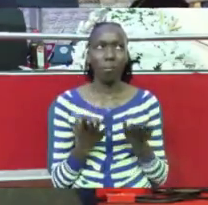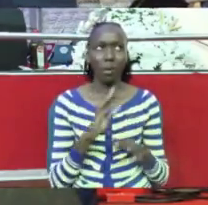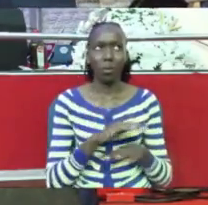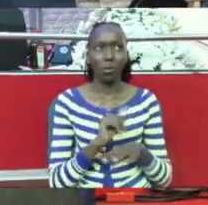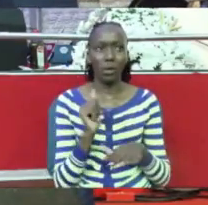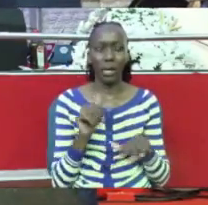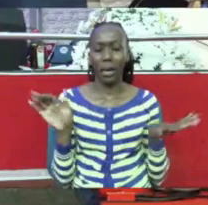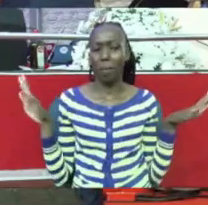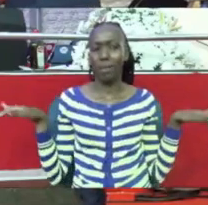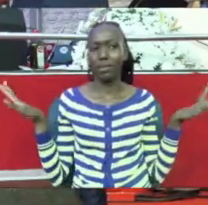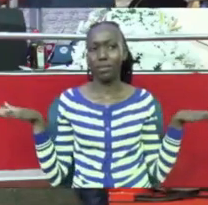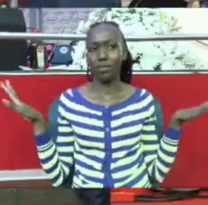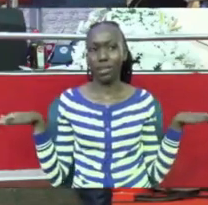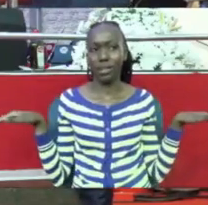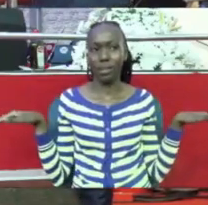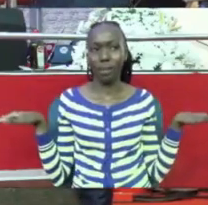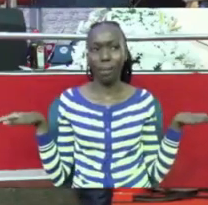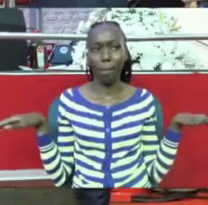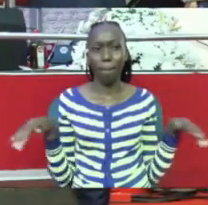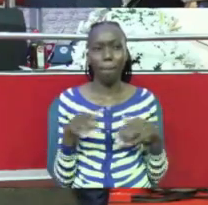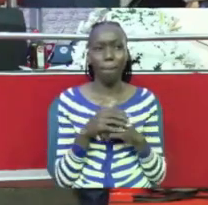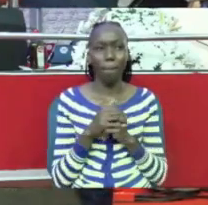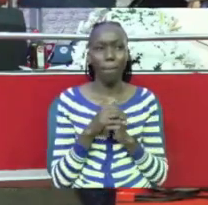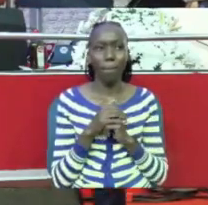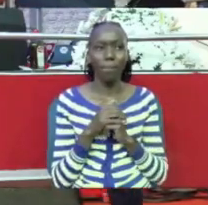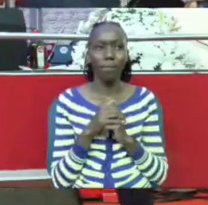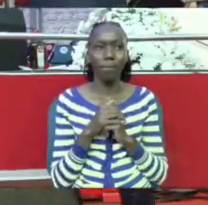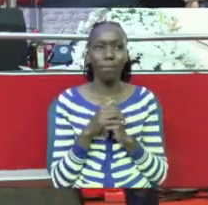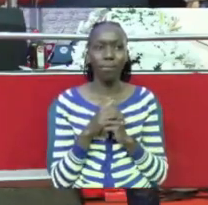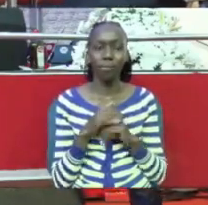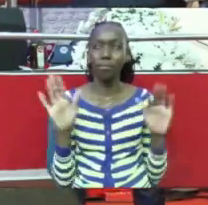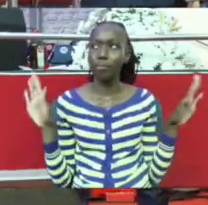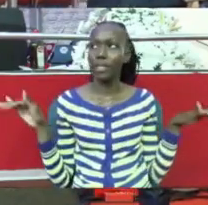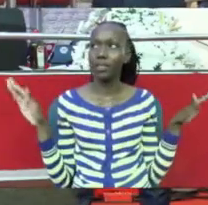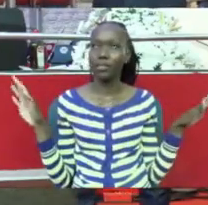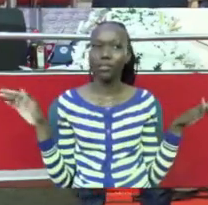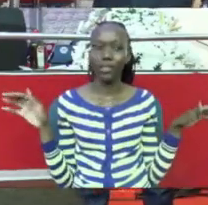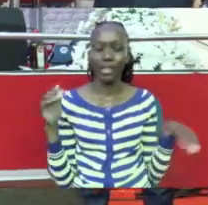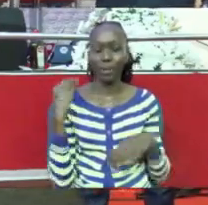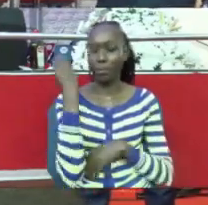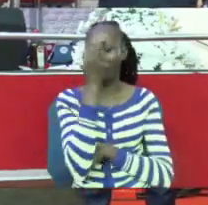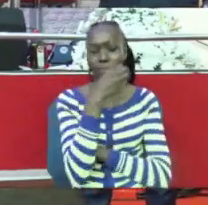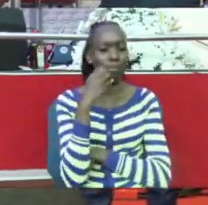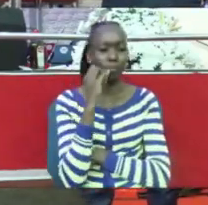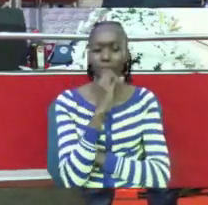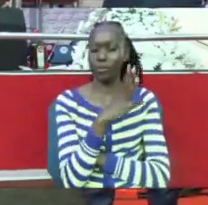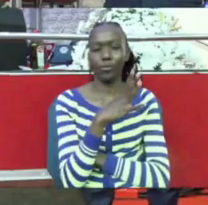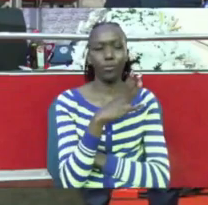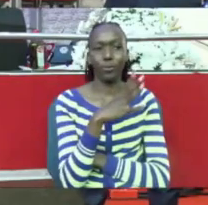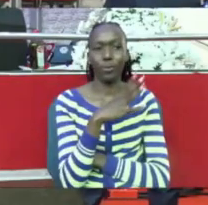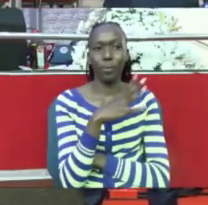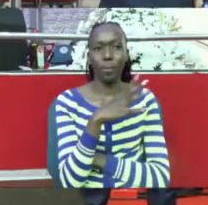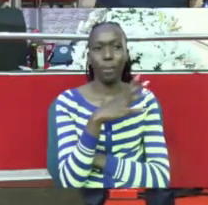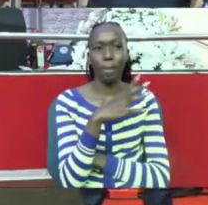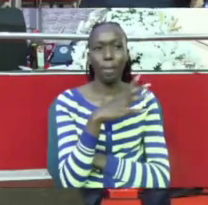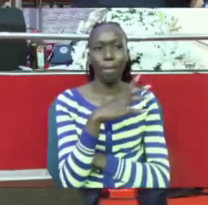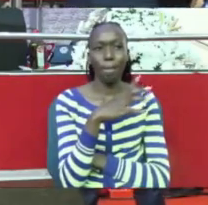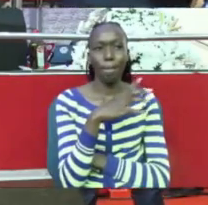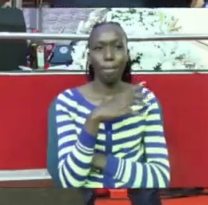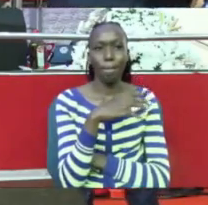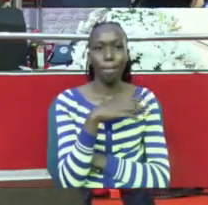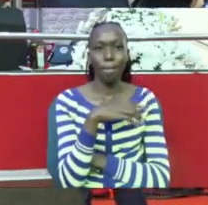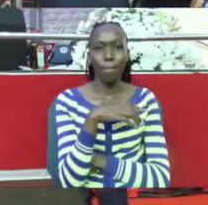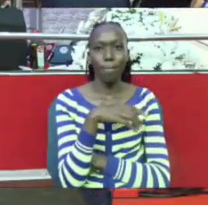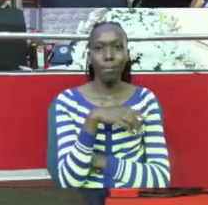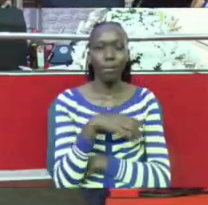butterfly. Angeitwa kama kitu nzuri kama kipepeo. A butterfly is good to look at. Kipepeo ni kizuri kukitazama. Or he could have been called